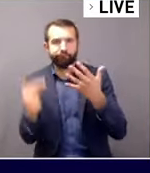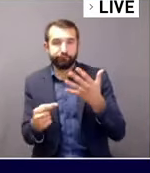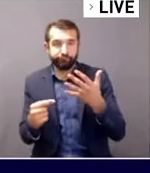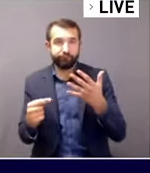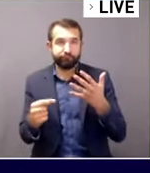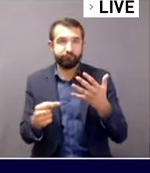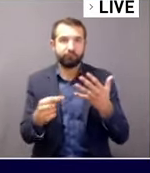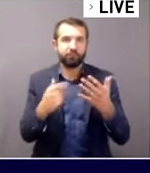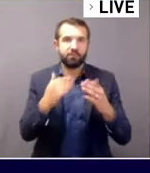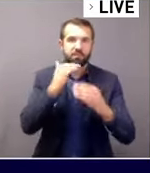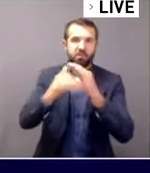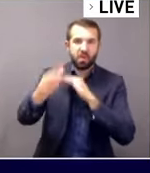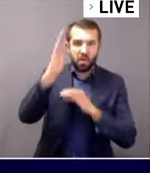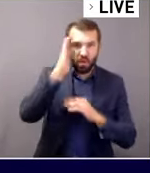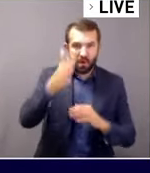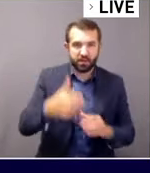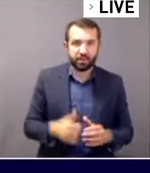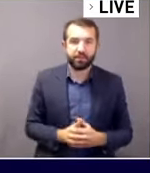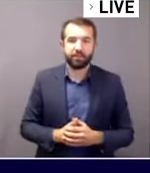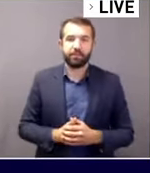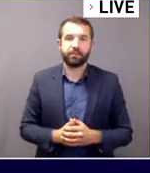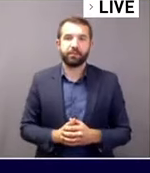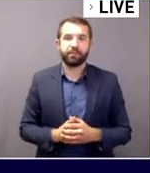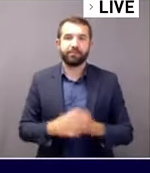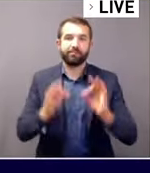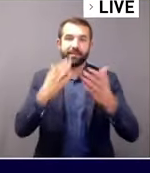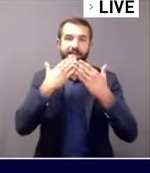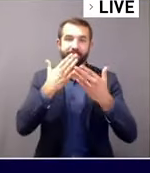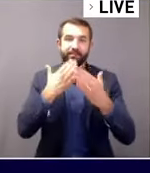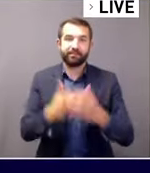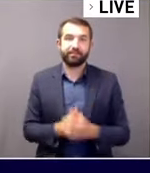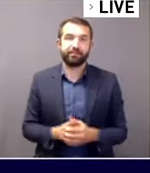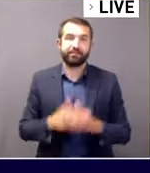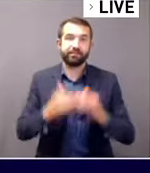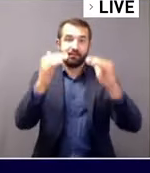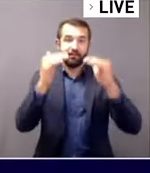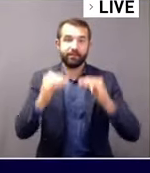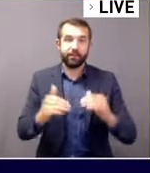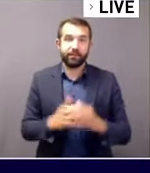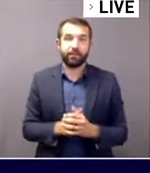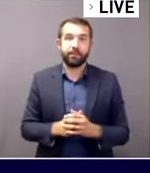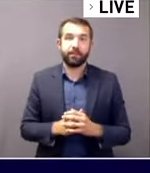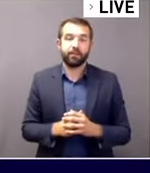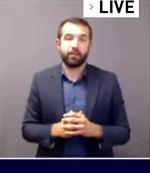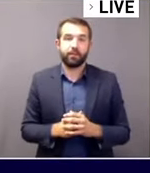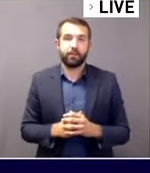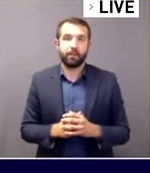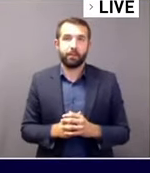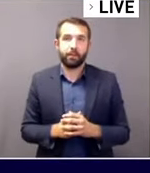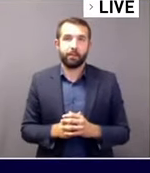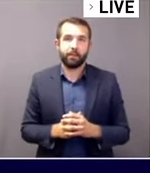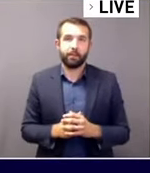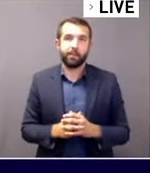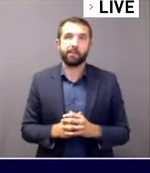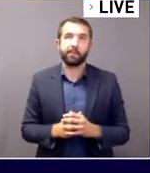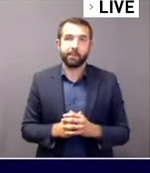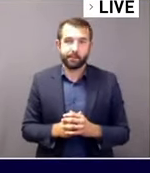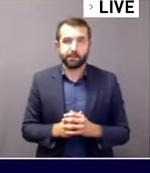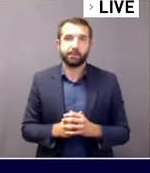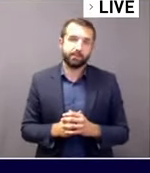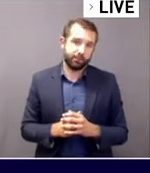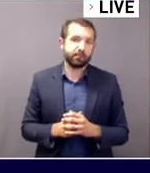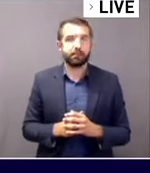healthcare workers. Thank you. And then my second question is, so there were some